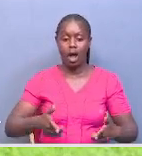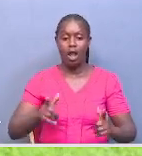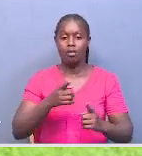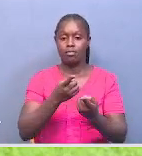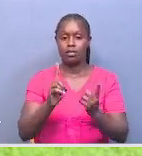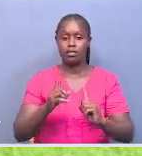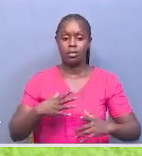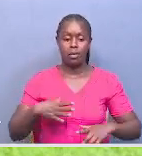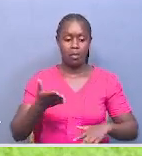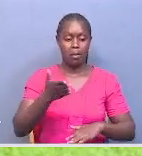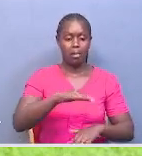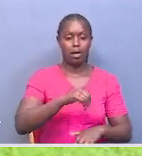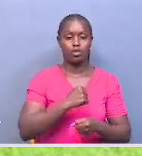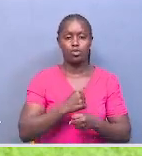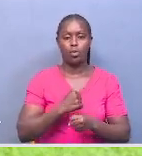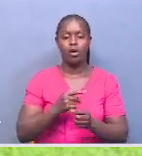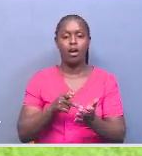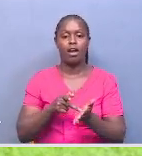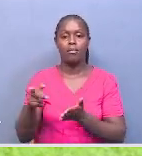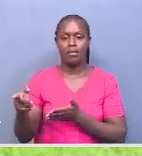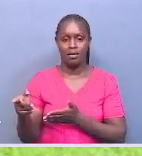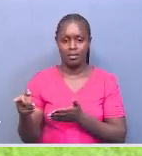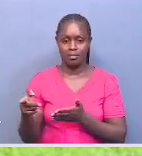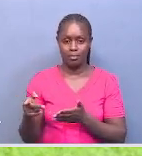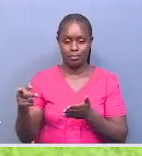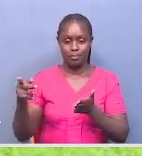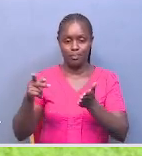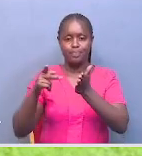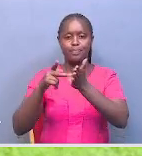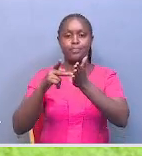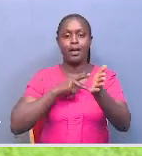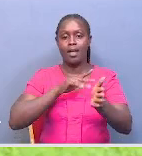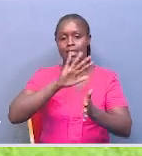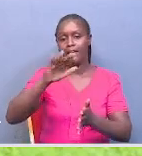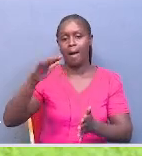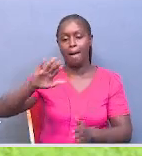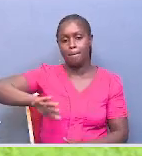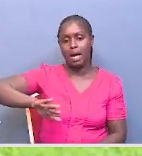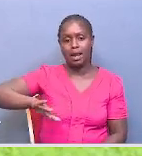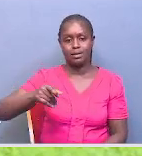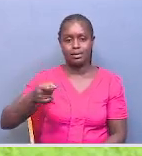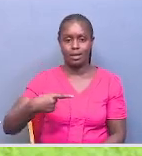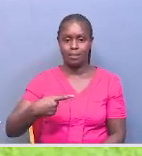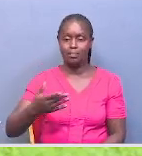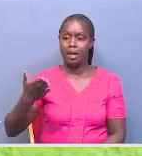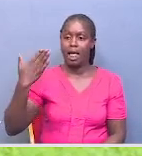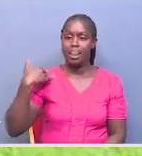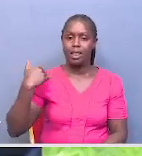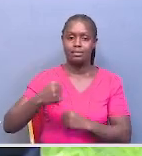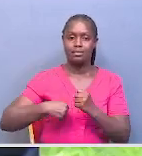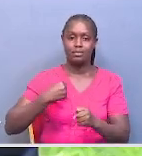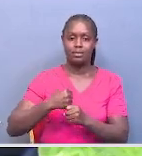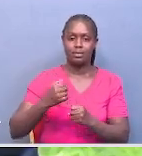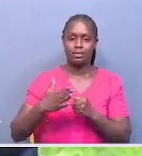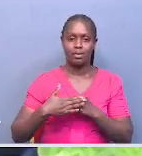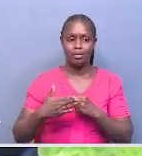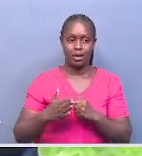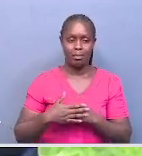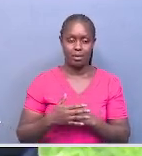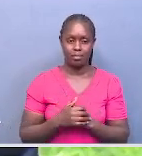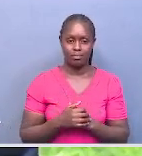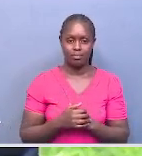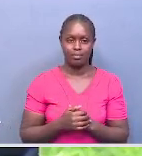people back to work and pay them their dues. That is around last year, September. The Public